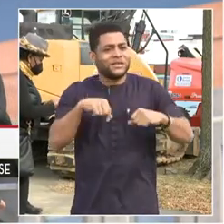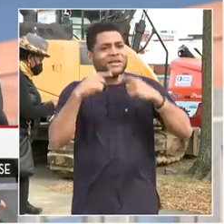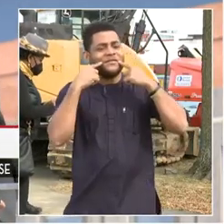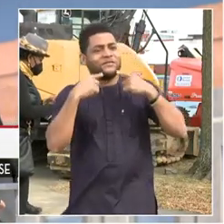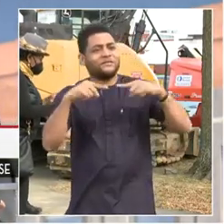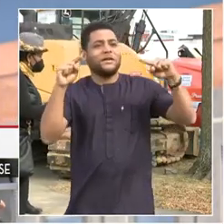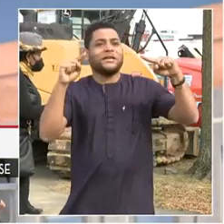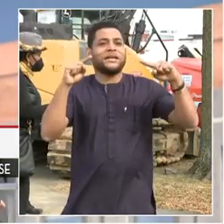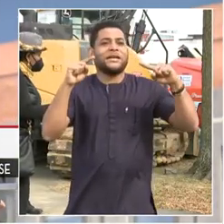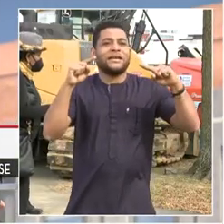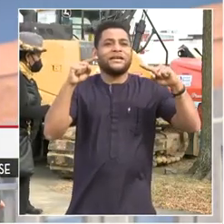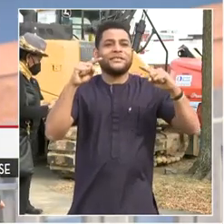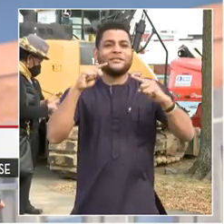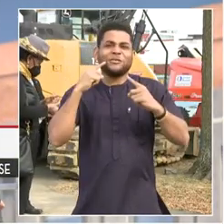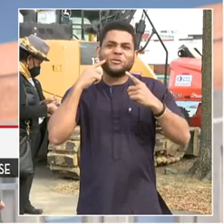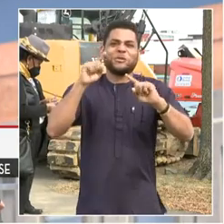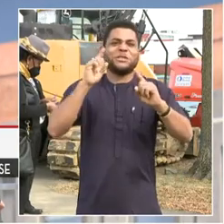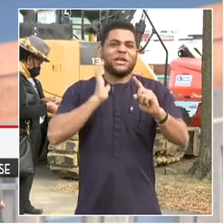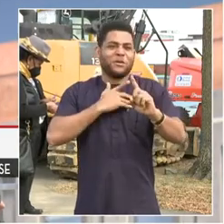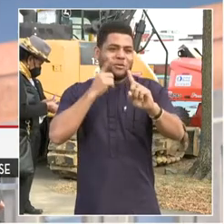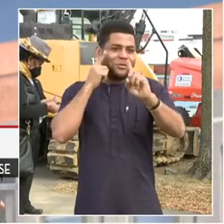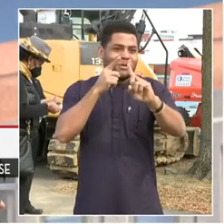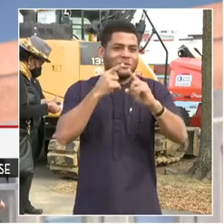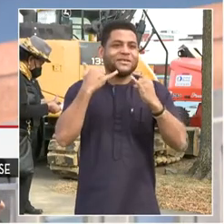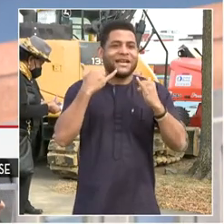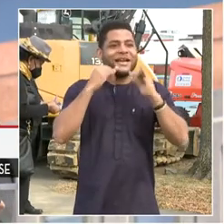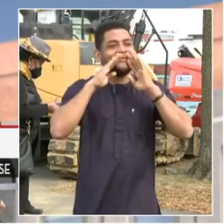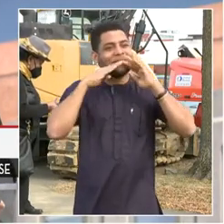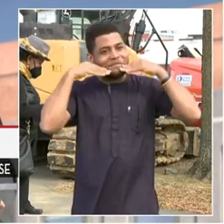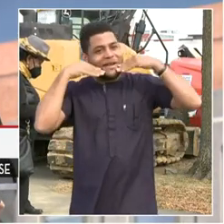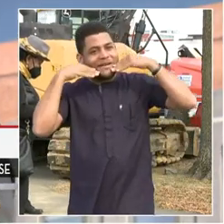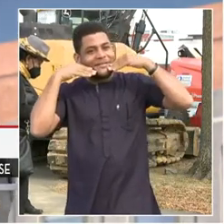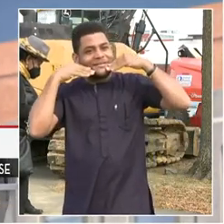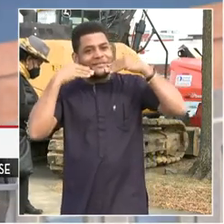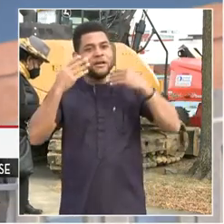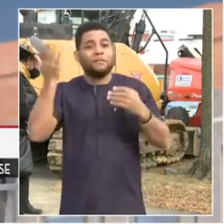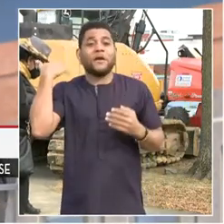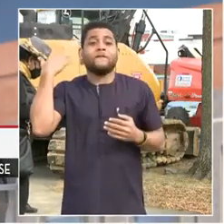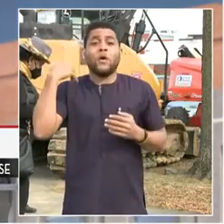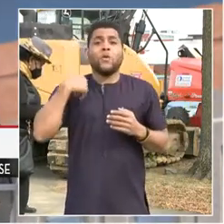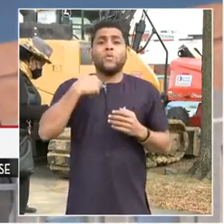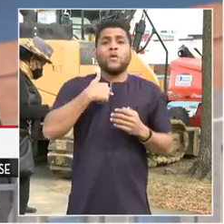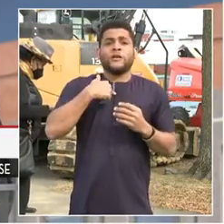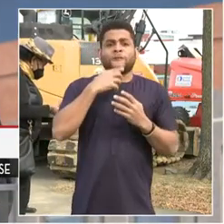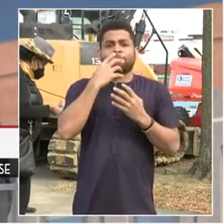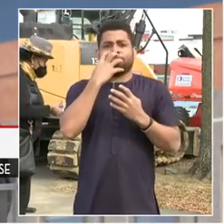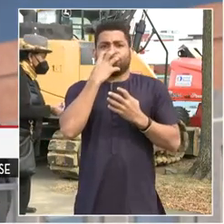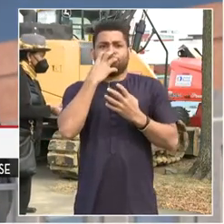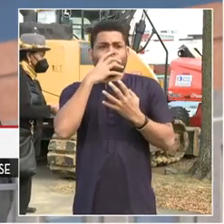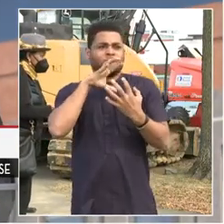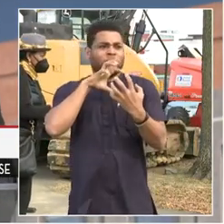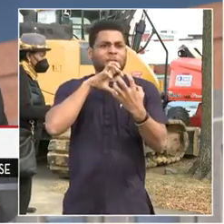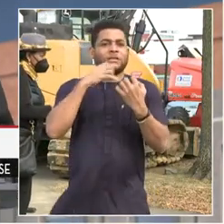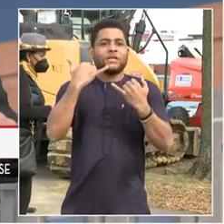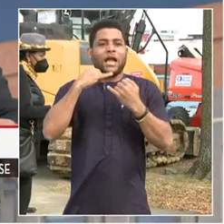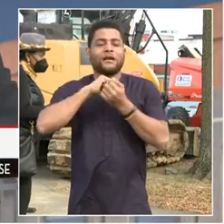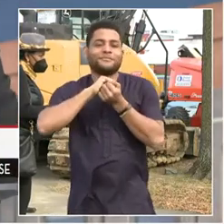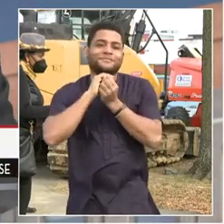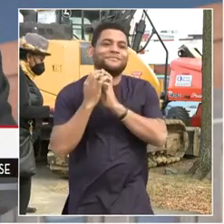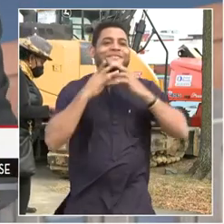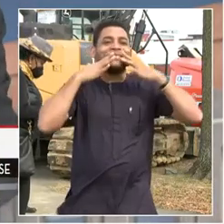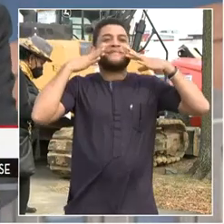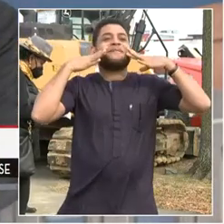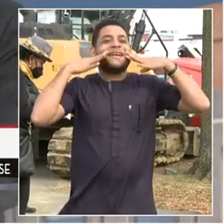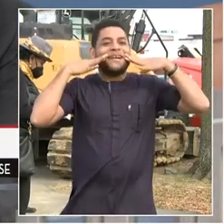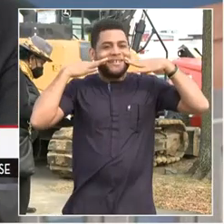can probably smile at this stage because, boy, do we have some tough days in getting to this point. But we're here. We're here. I